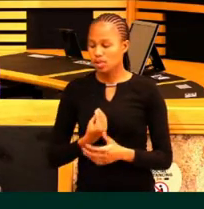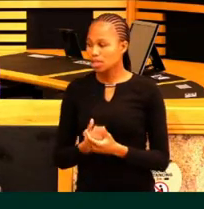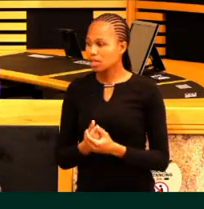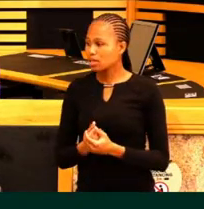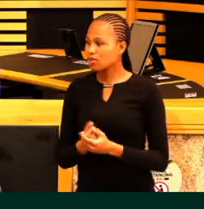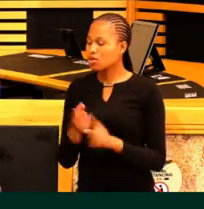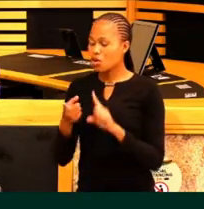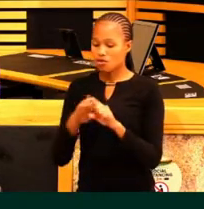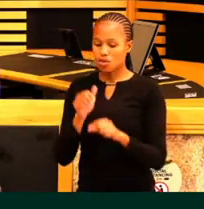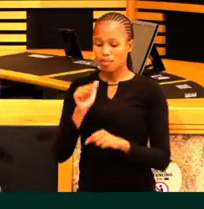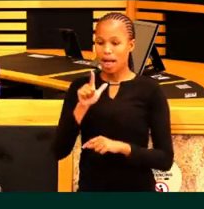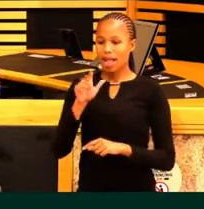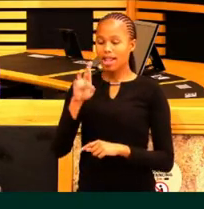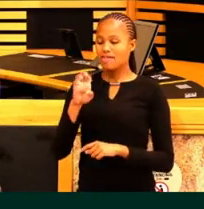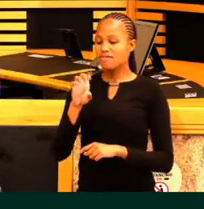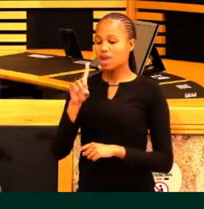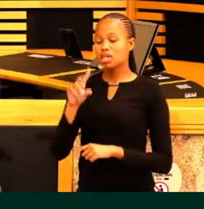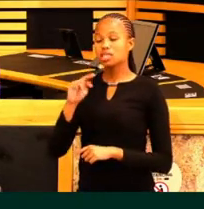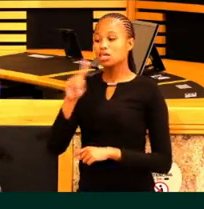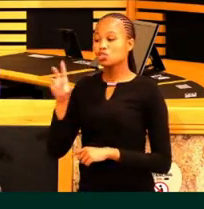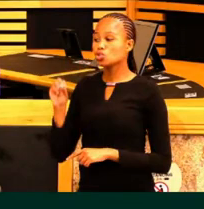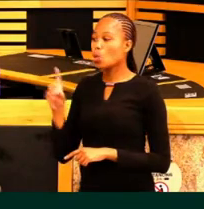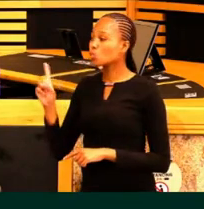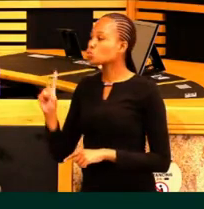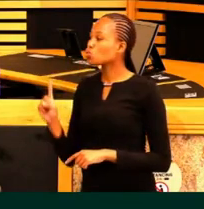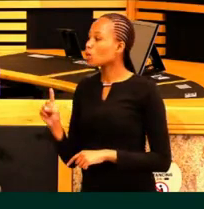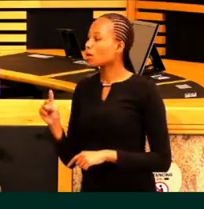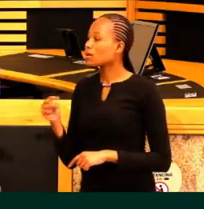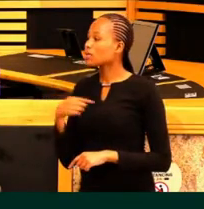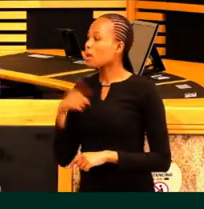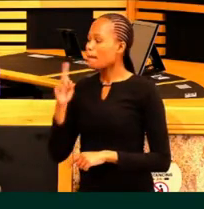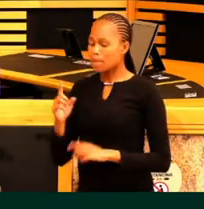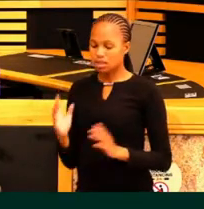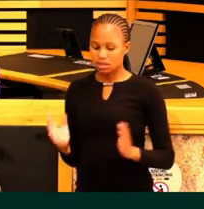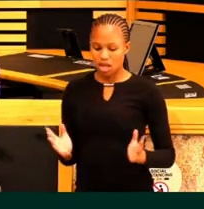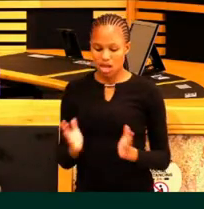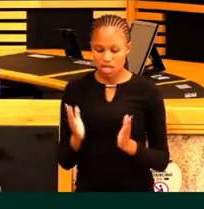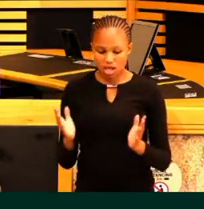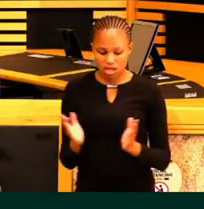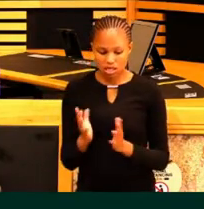about our friends or is that we must encourage